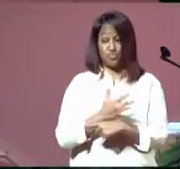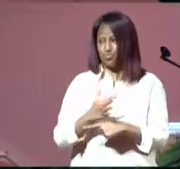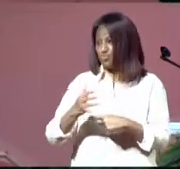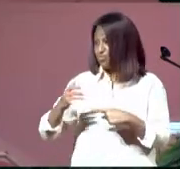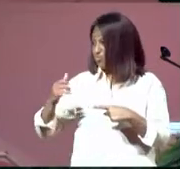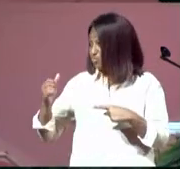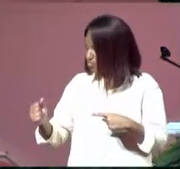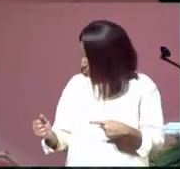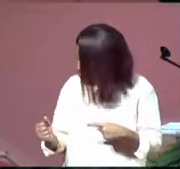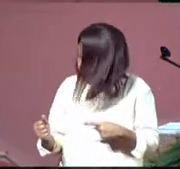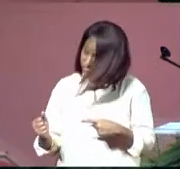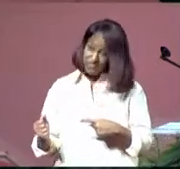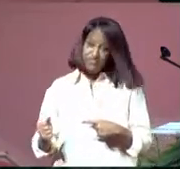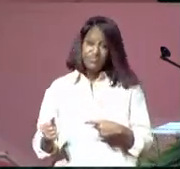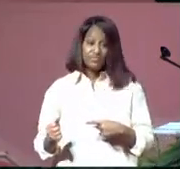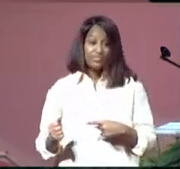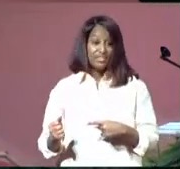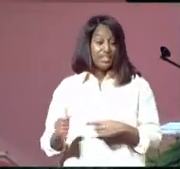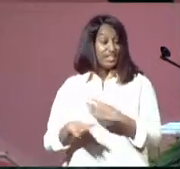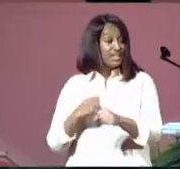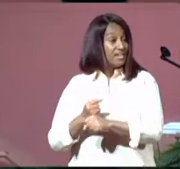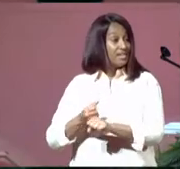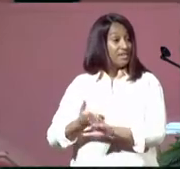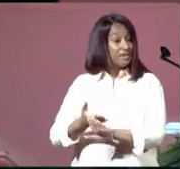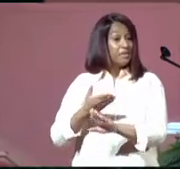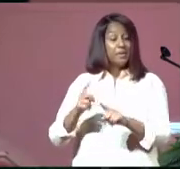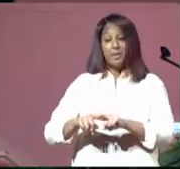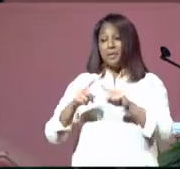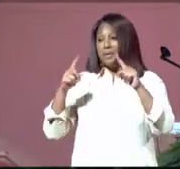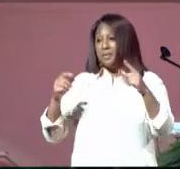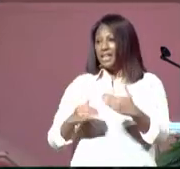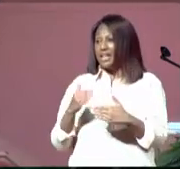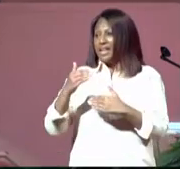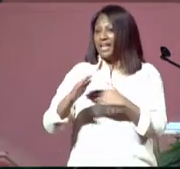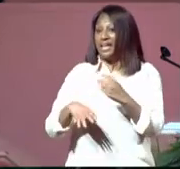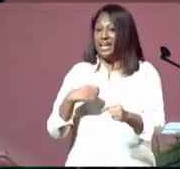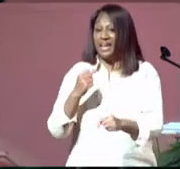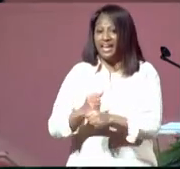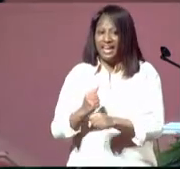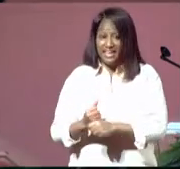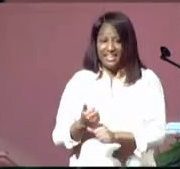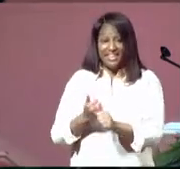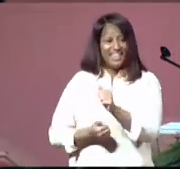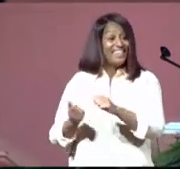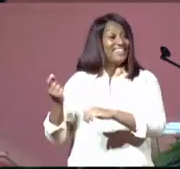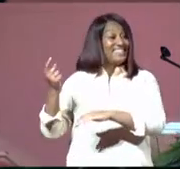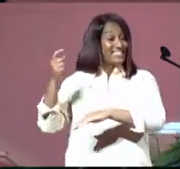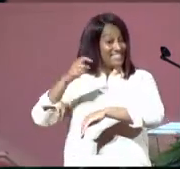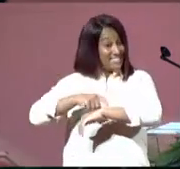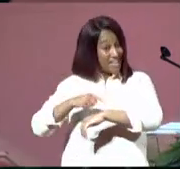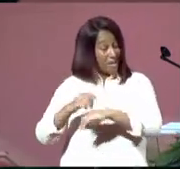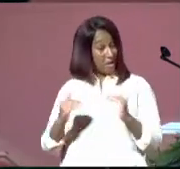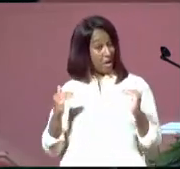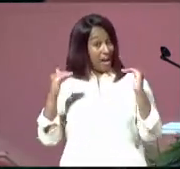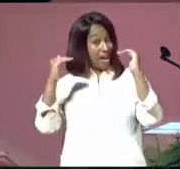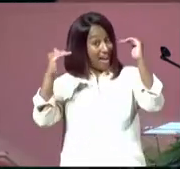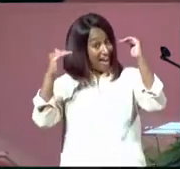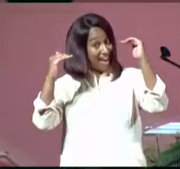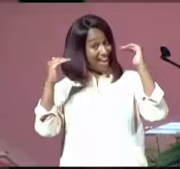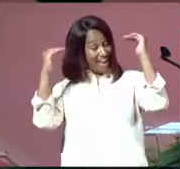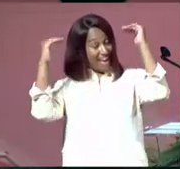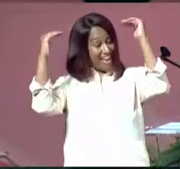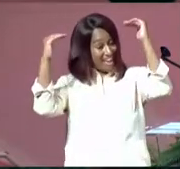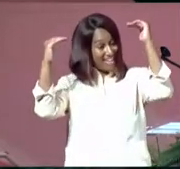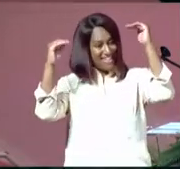he was the year before, it's like the next year, the old folks saying, every round goes higher and higher. And so I ain't got